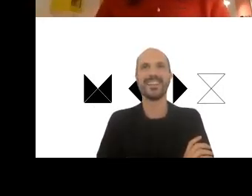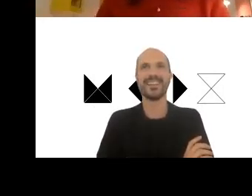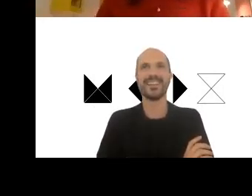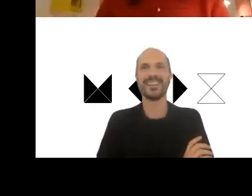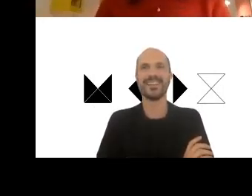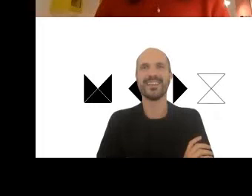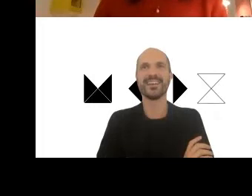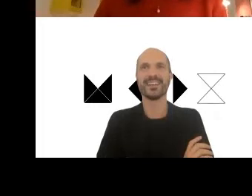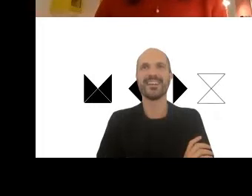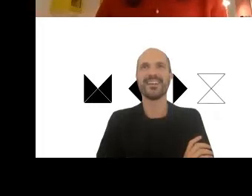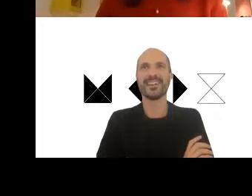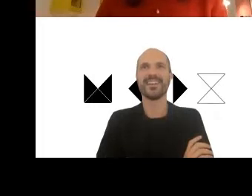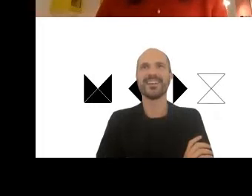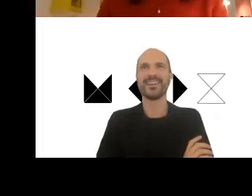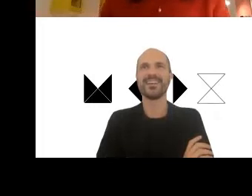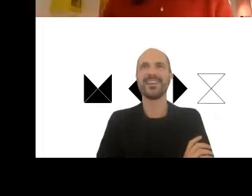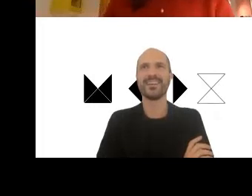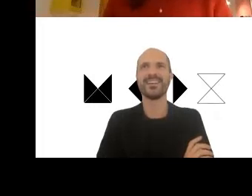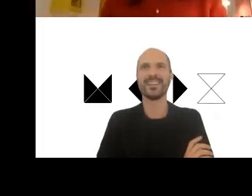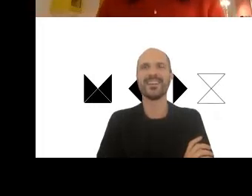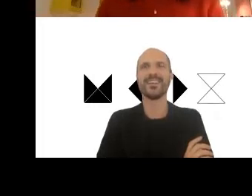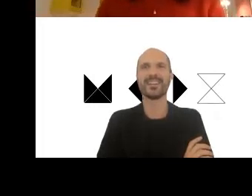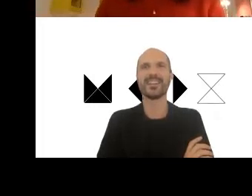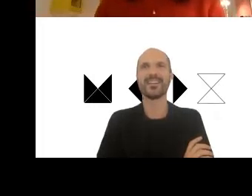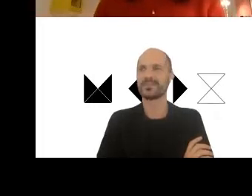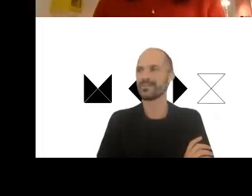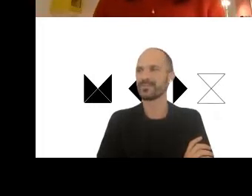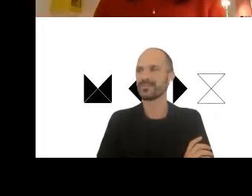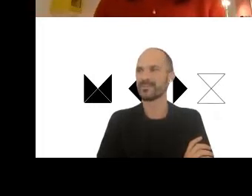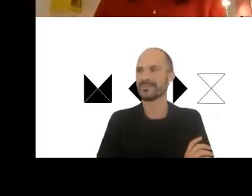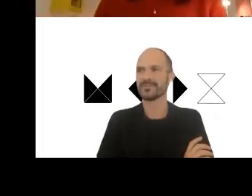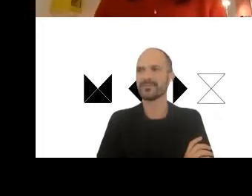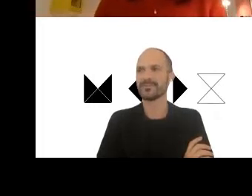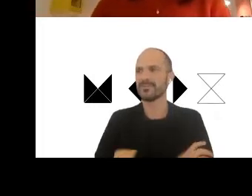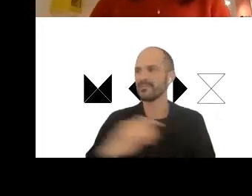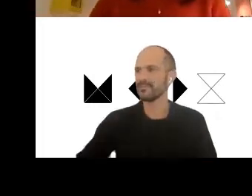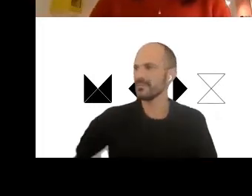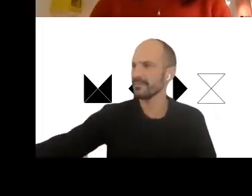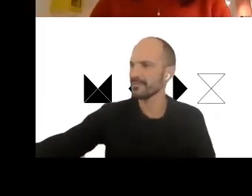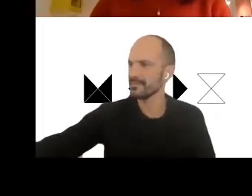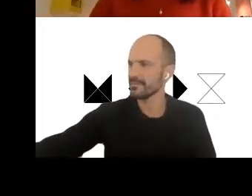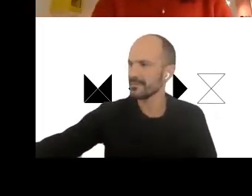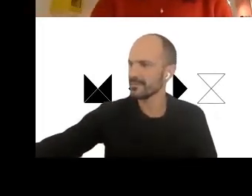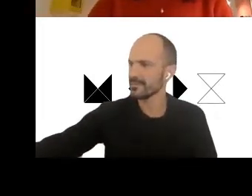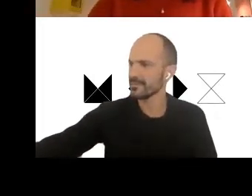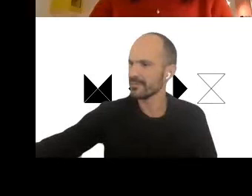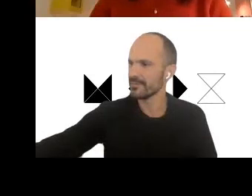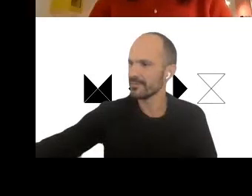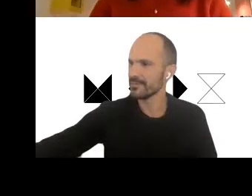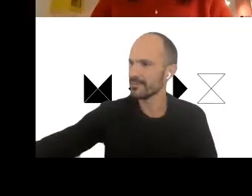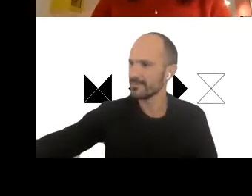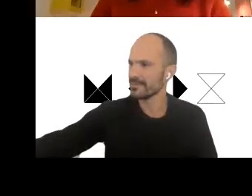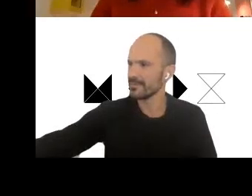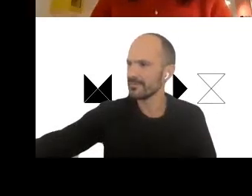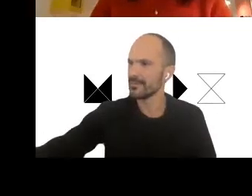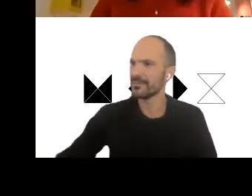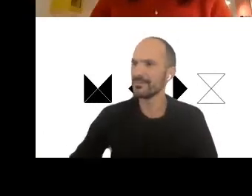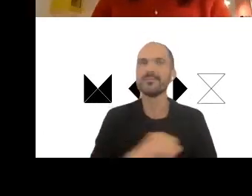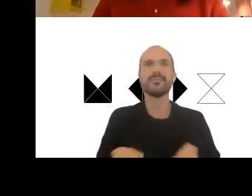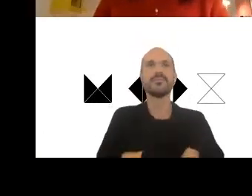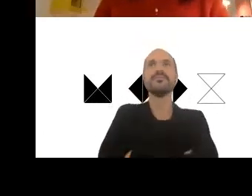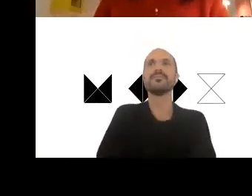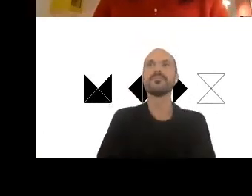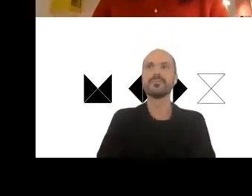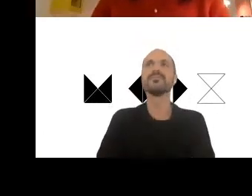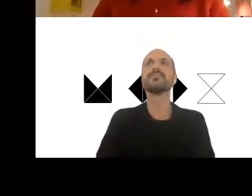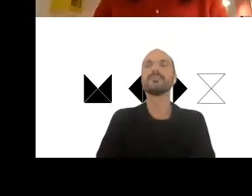and it snows and rains in the winter. So we actually it's